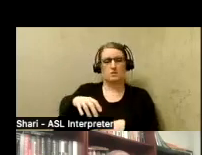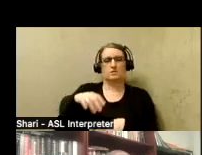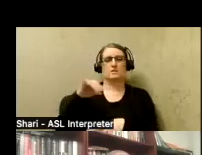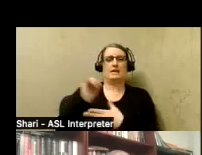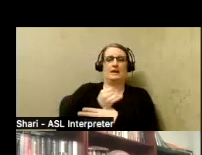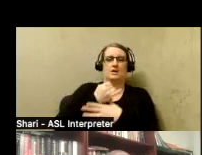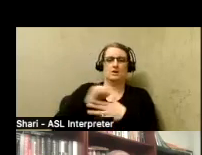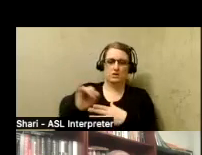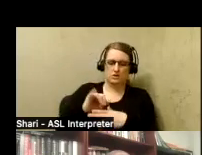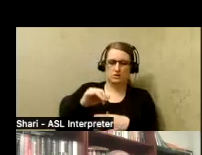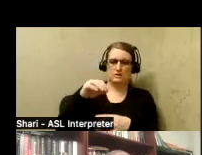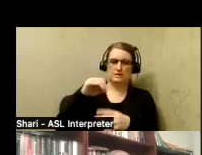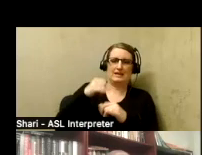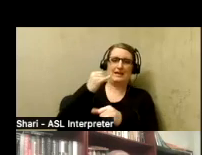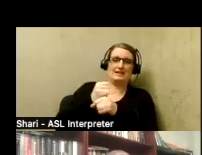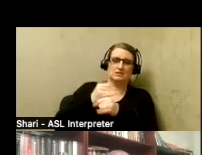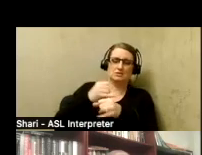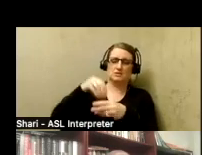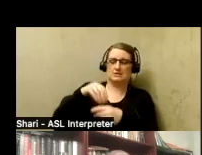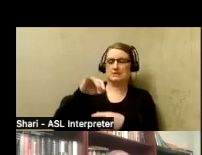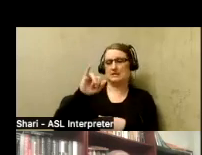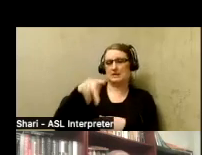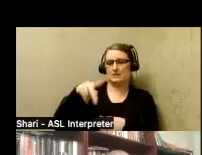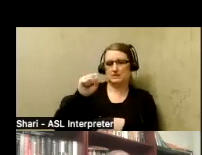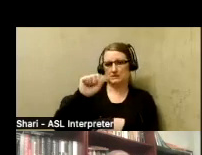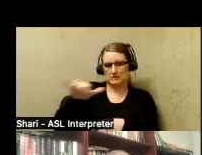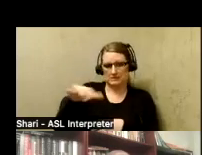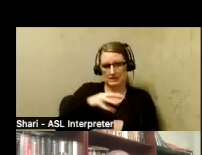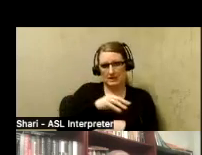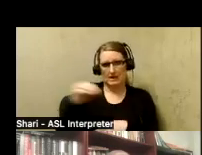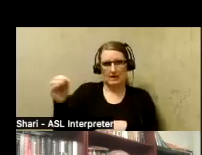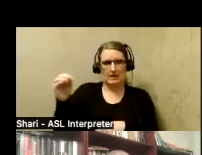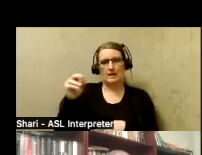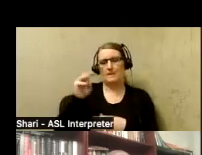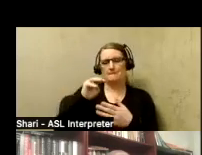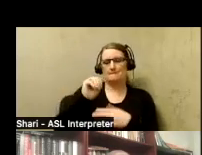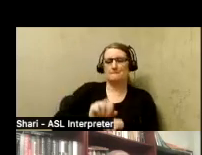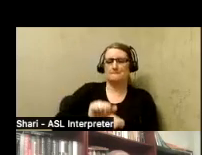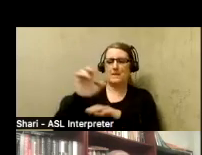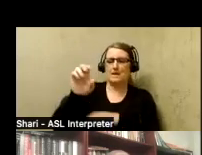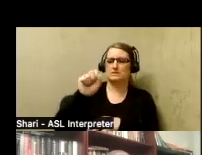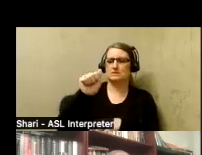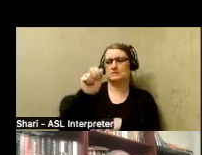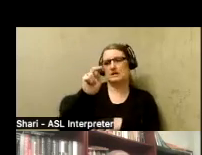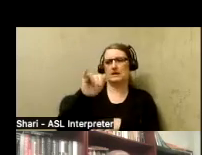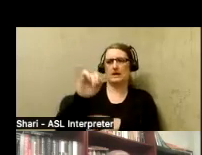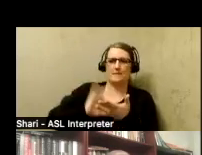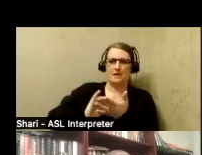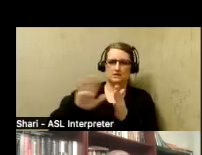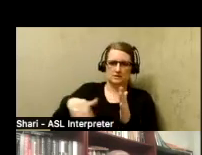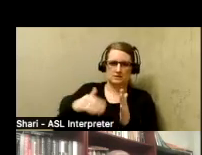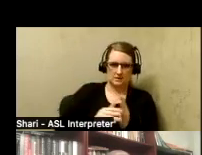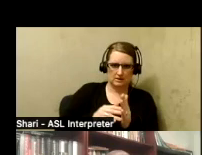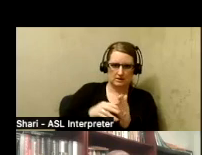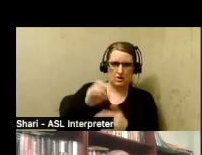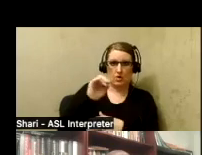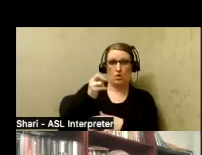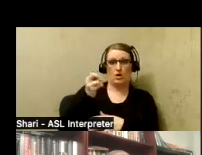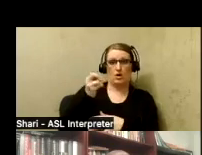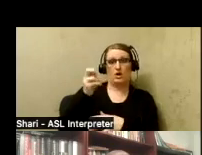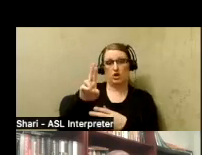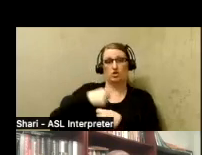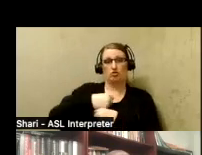York Psychoanalytic Society Institute, or NYPSI, and the Mount Sinai Medical Center. With a small group of others, Dr. Oyer created